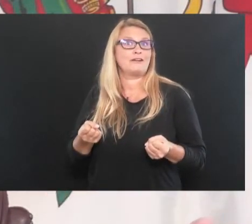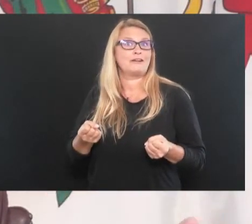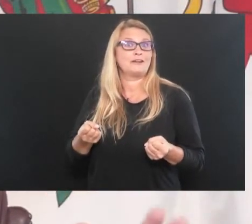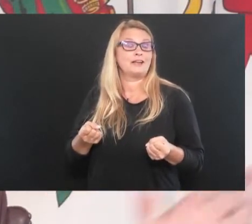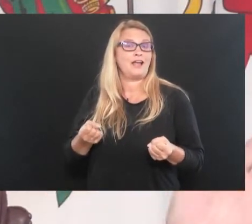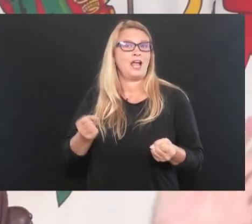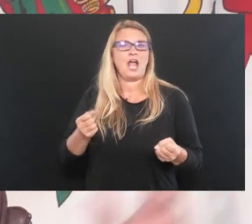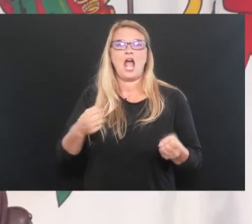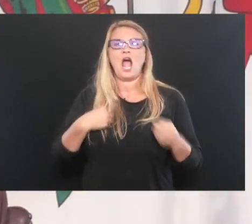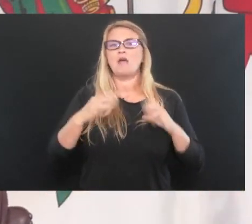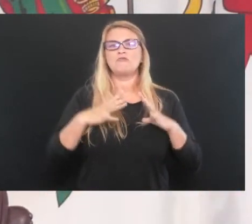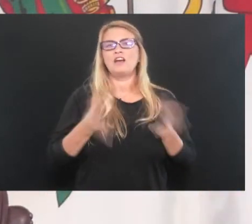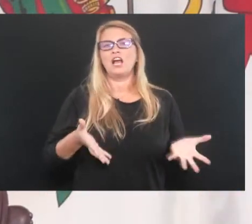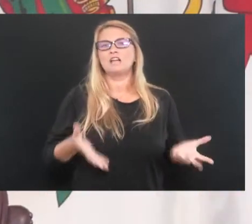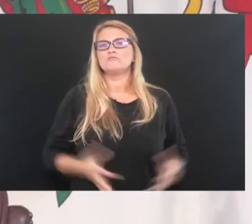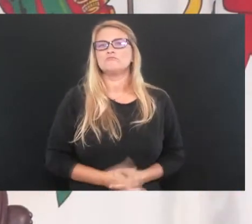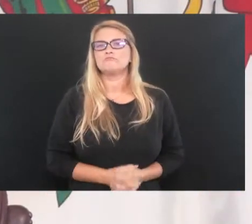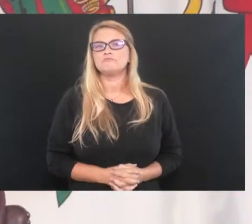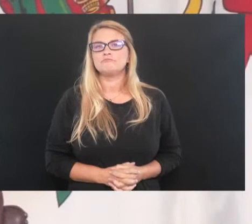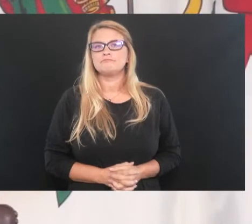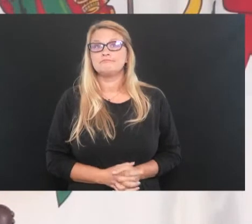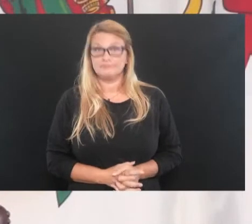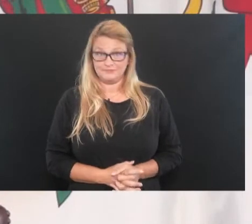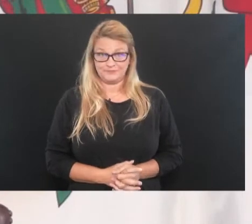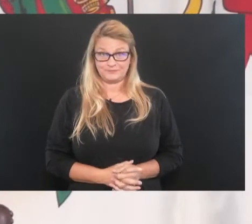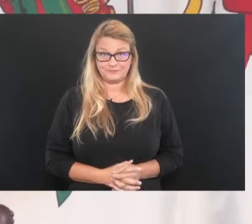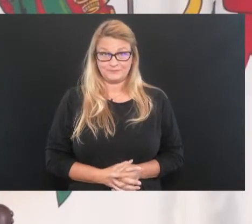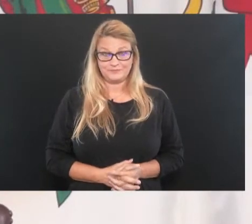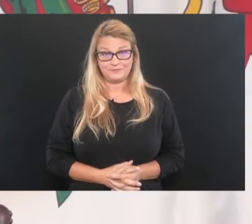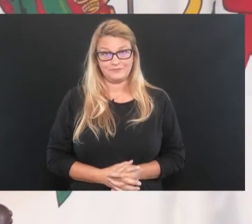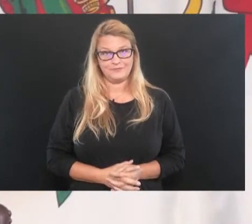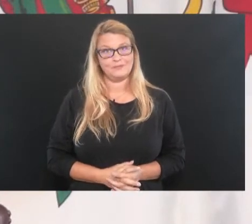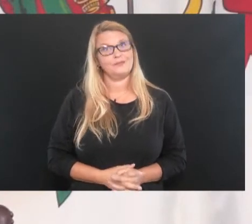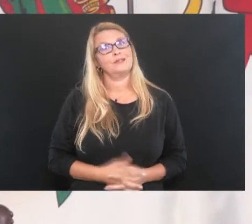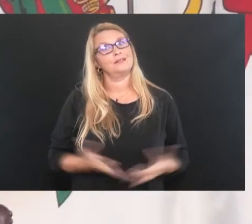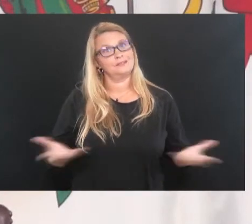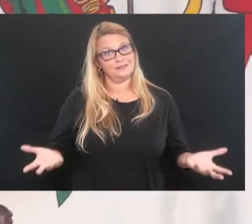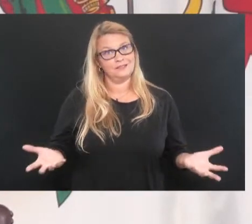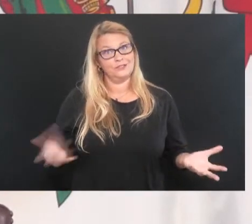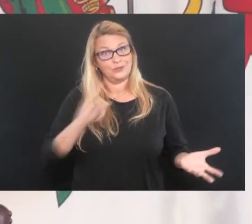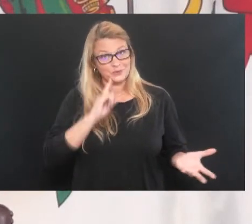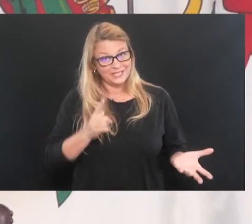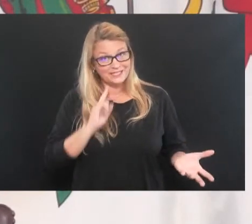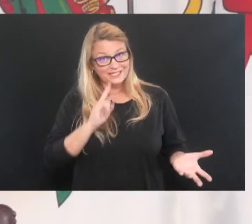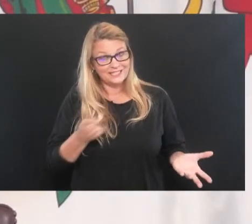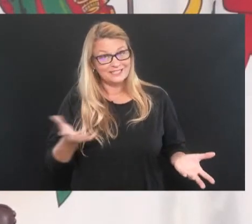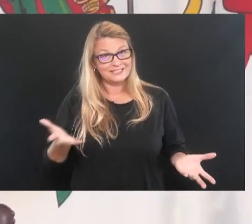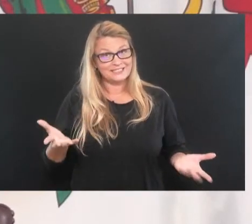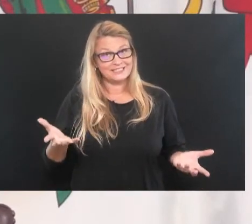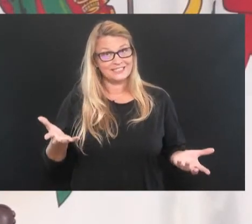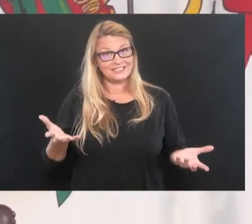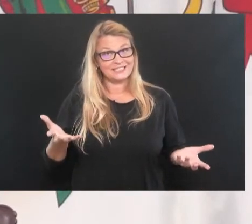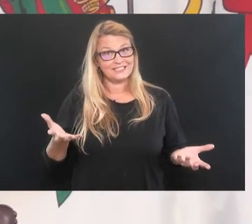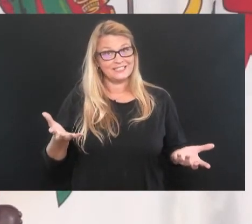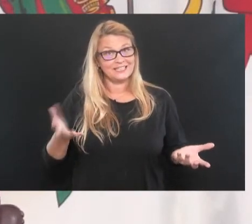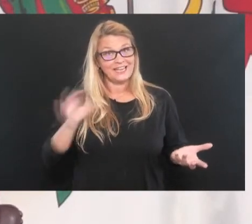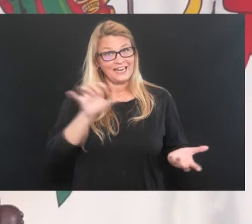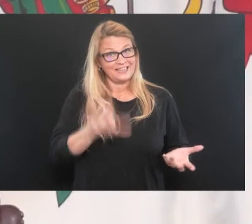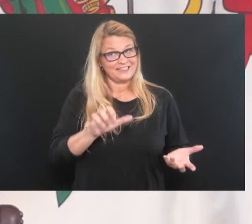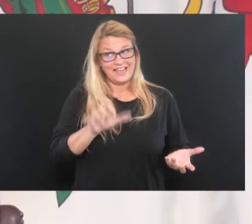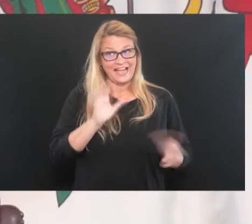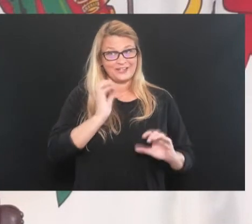it, I'm going to be in great shape. Now, what would be the difference? What would be the difference in this